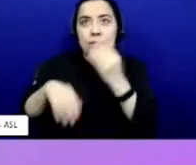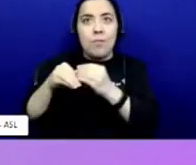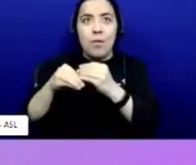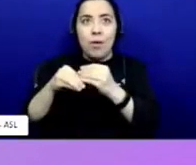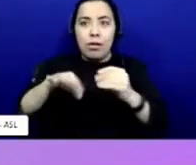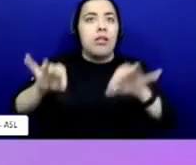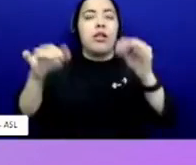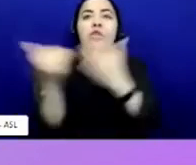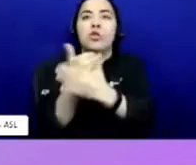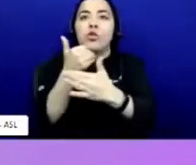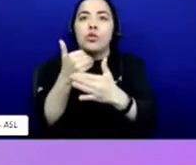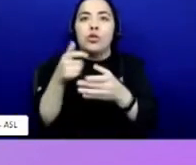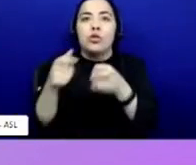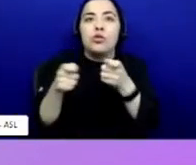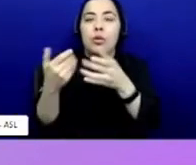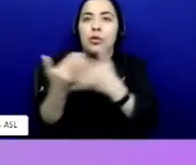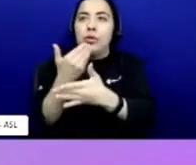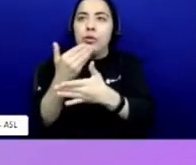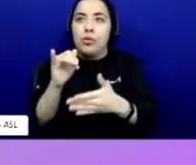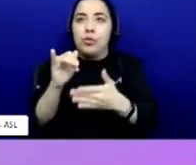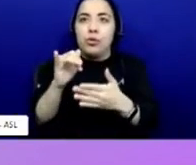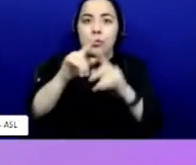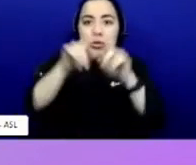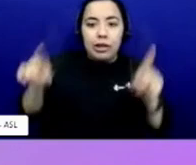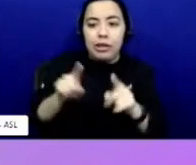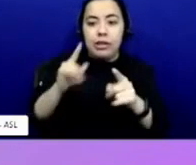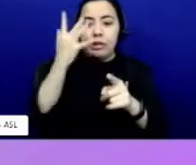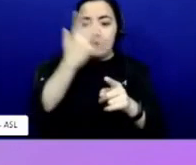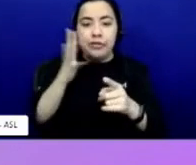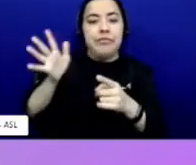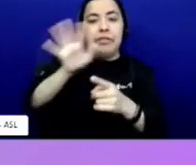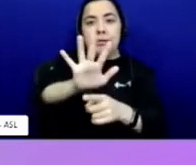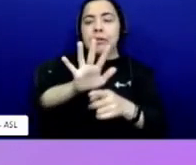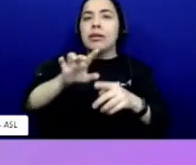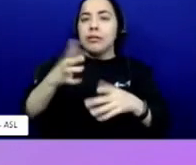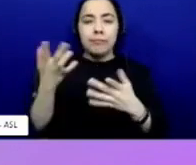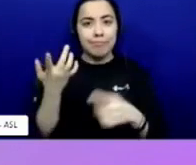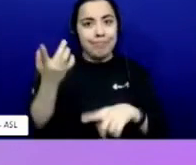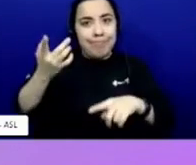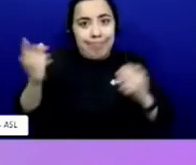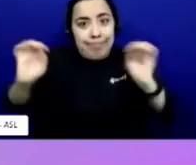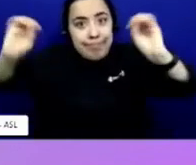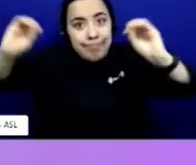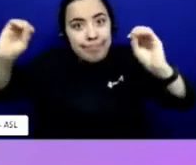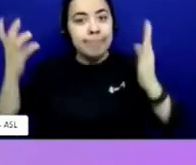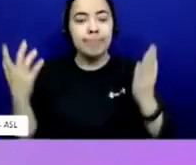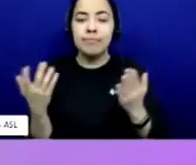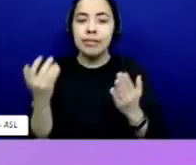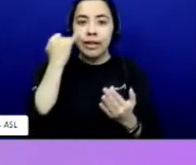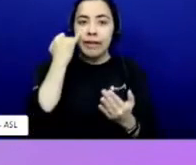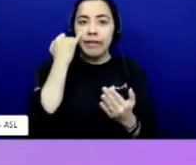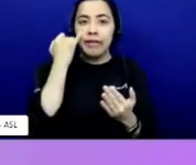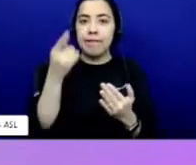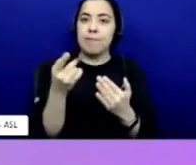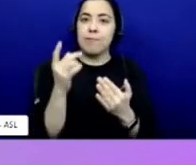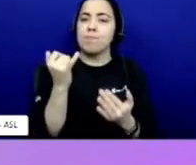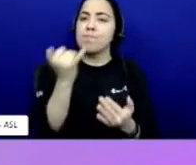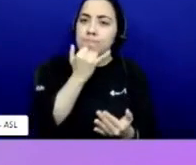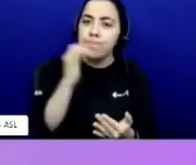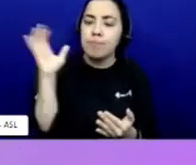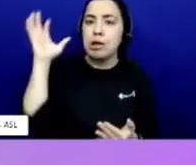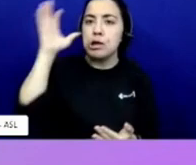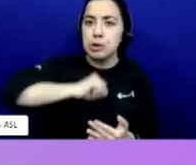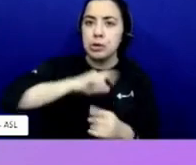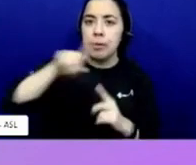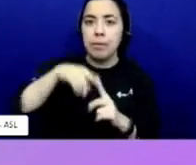new controls, new interfaces, and also issues like incorrect assumptions about